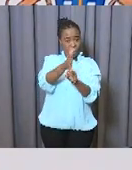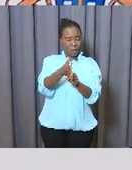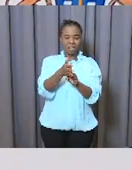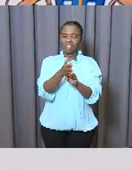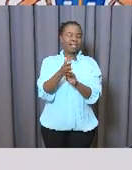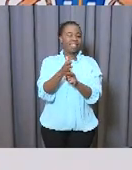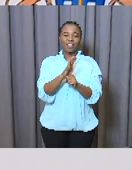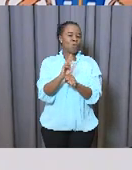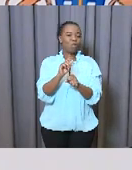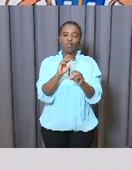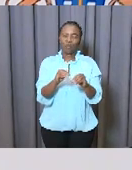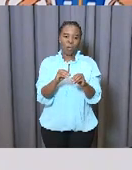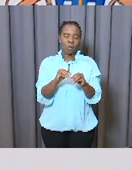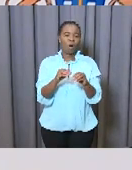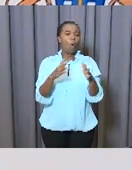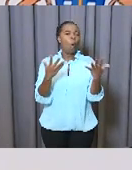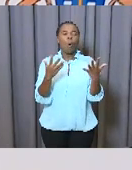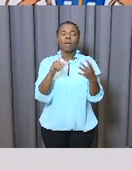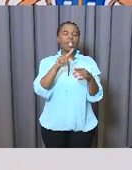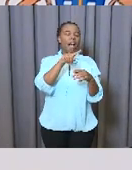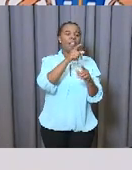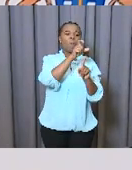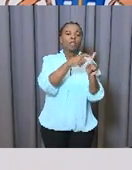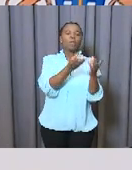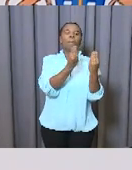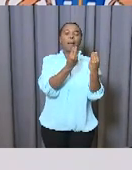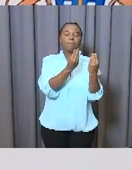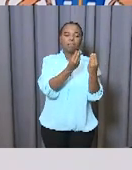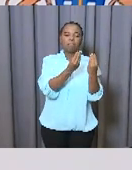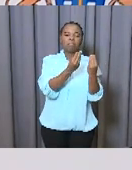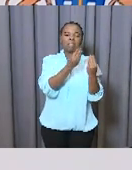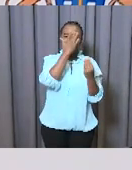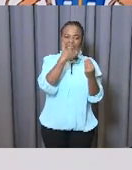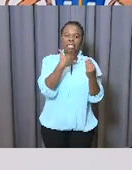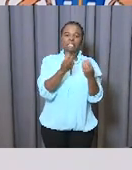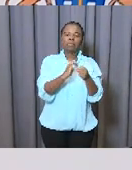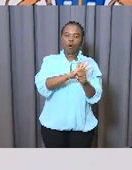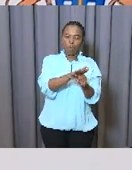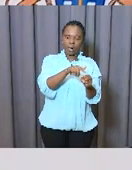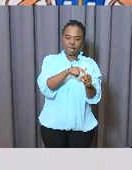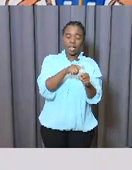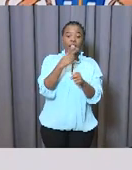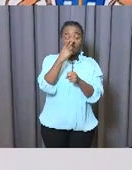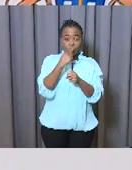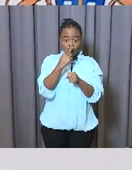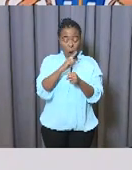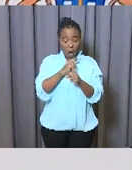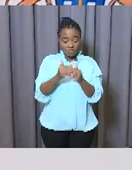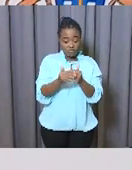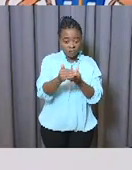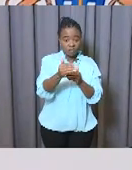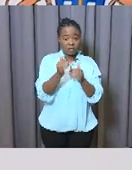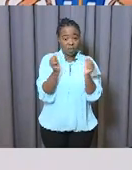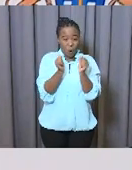COVID-19 transmission or someone contracting COVID-19, but the flu vaccination, as we go into winter, will help